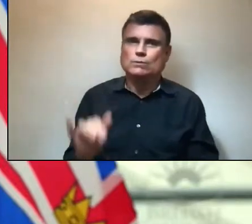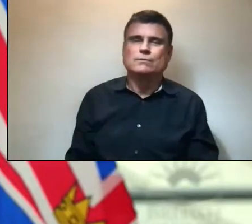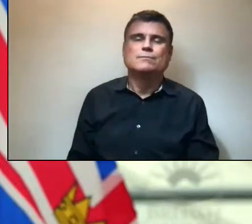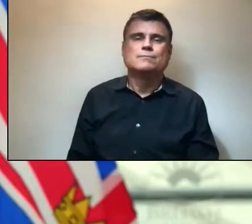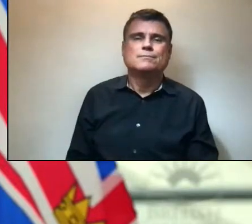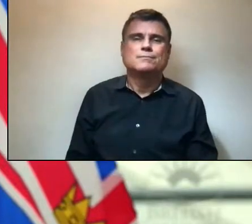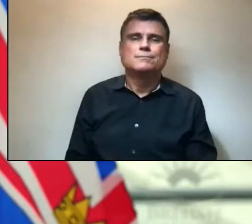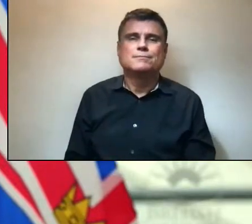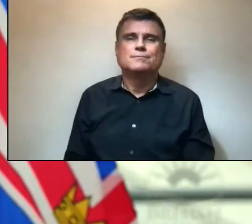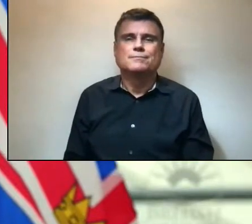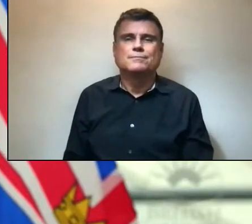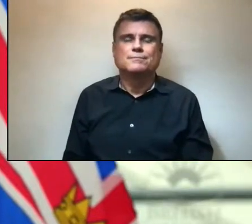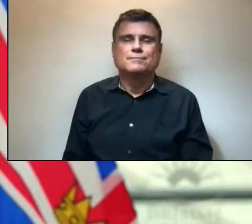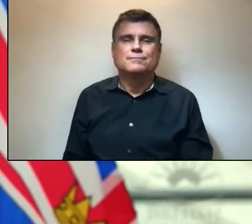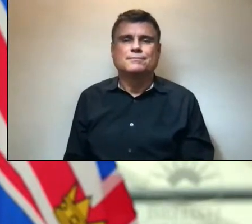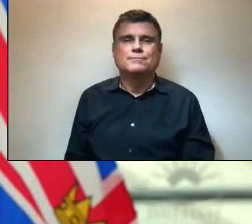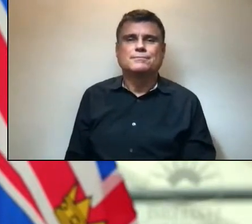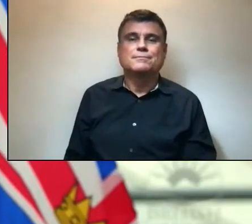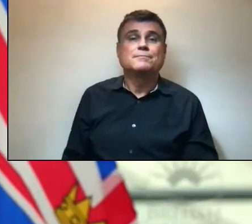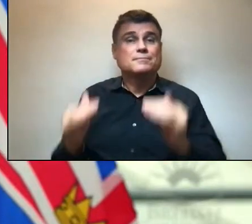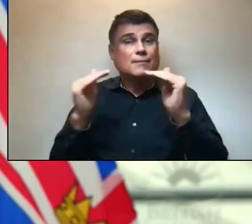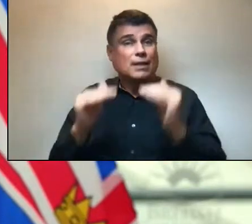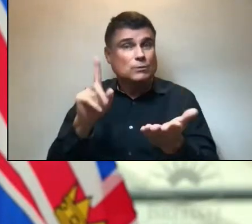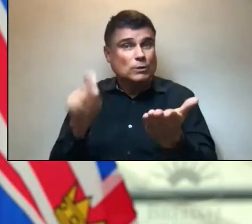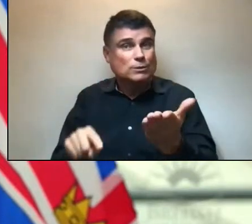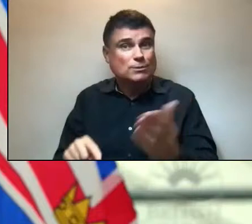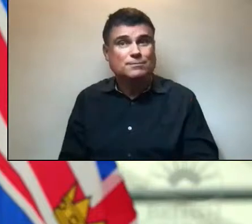Next question, Richard Zussman, Global News.